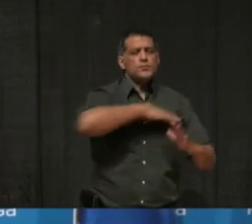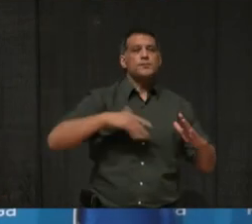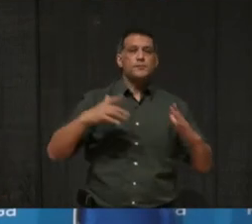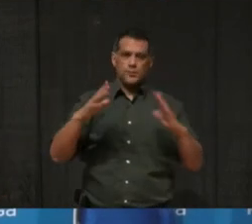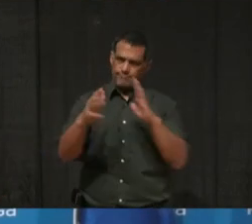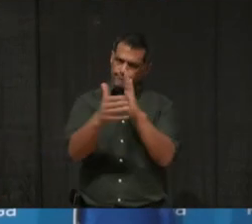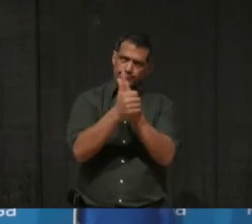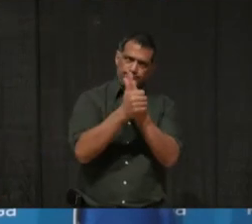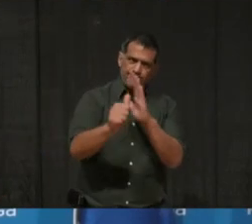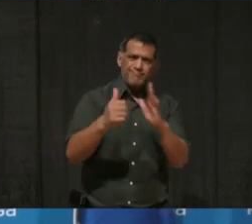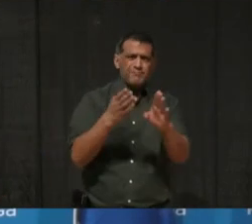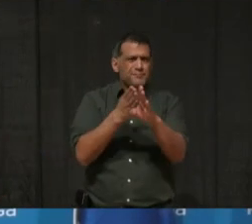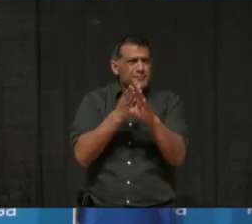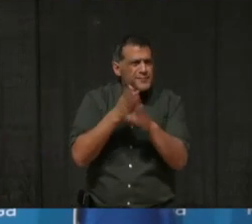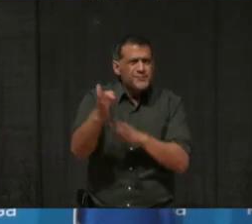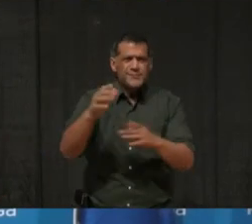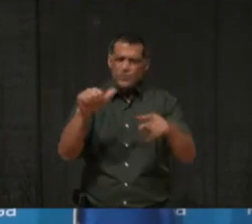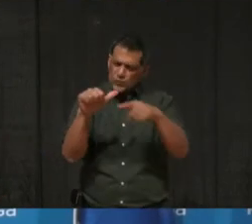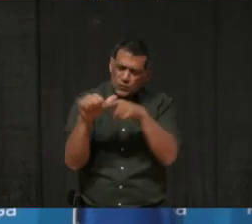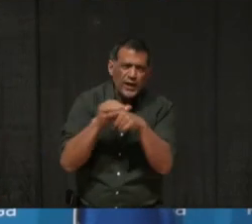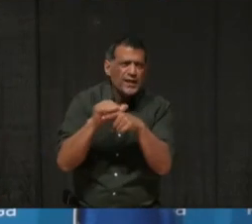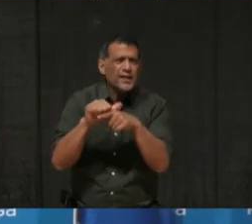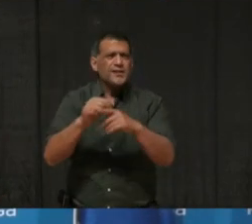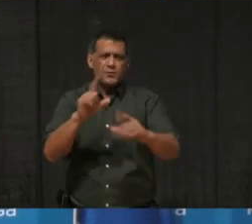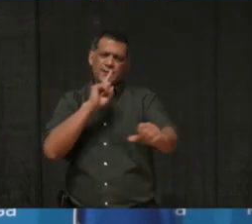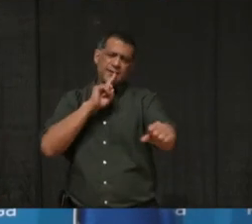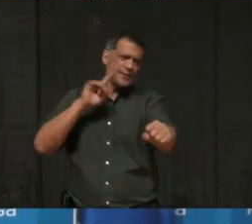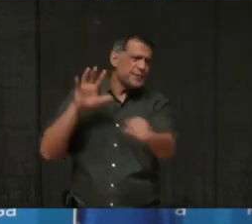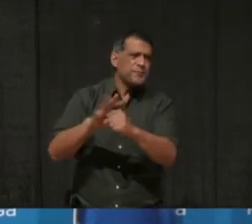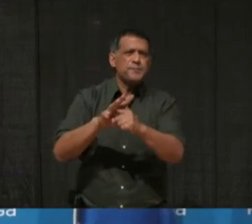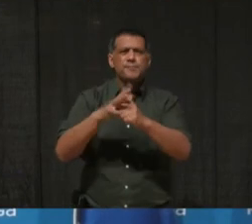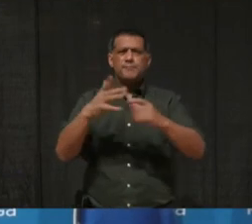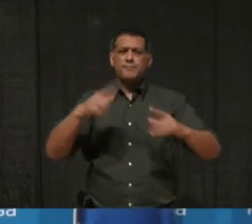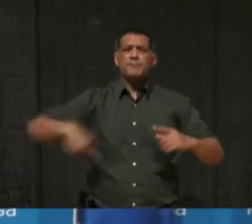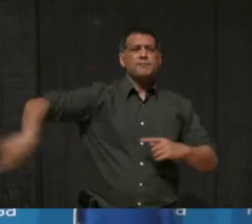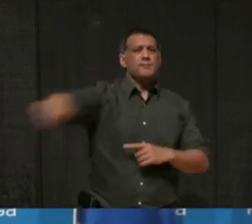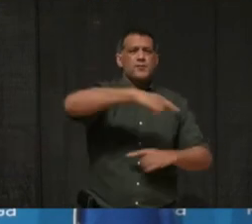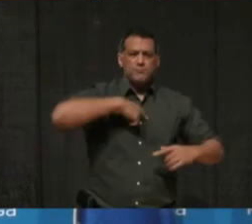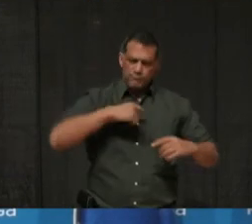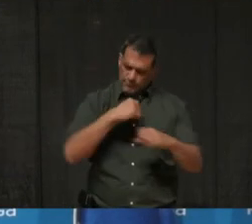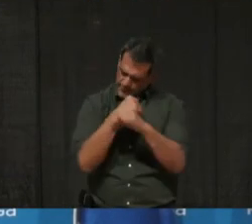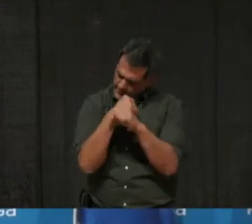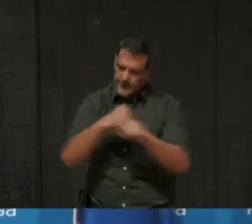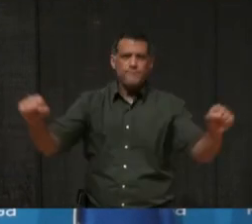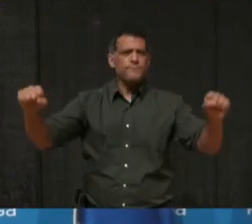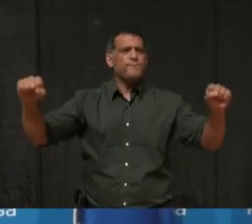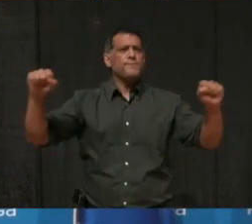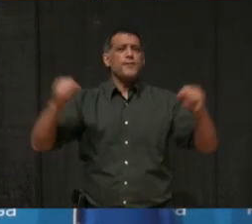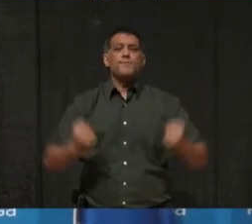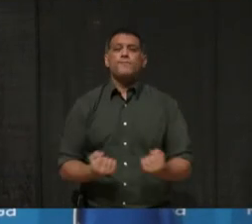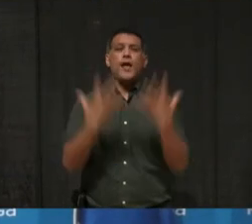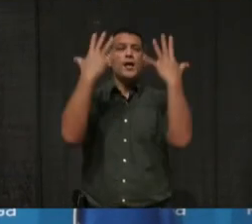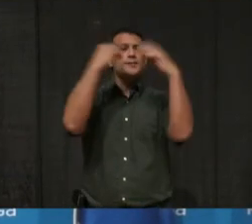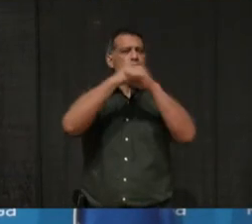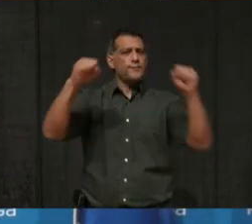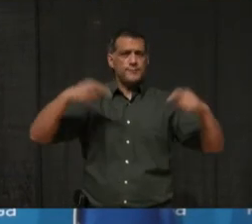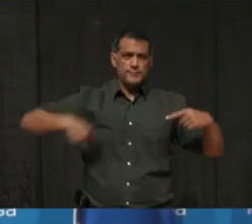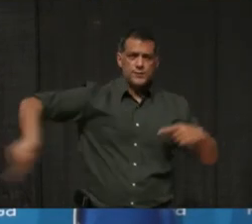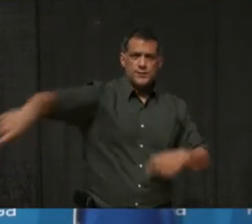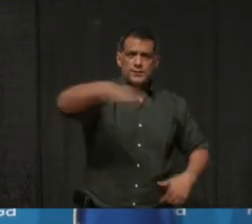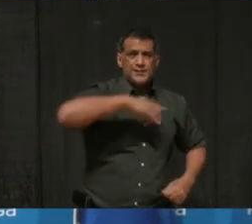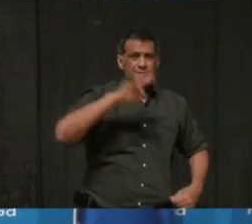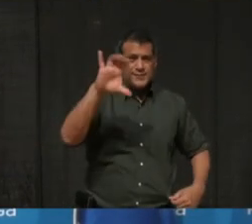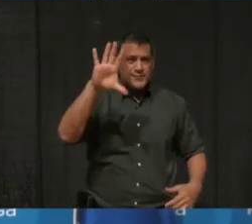professionals demonstrate an unwavering commitment to fire and life safety, and I'm proud to serve alongside the